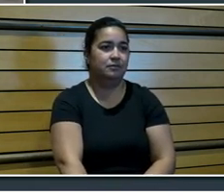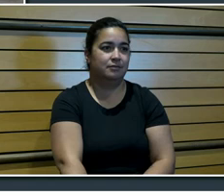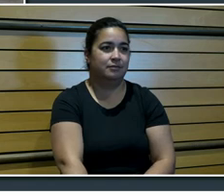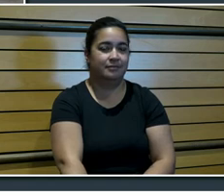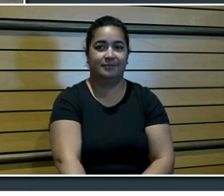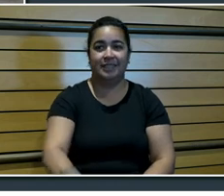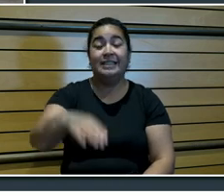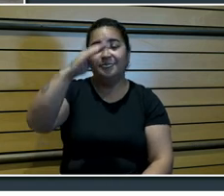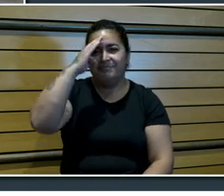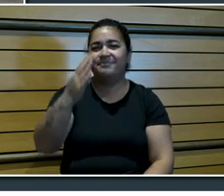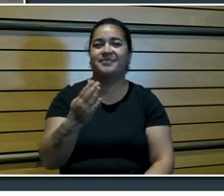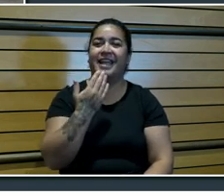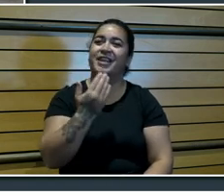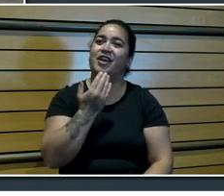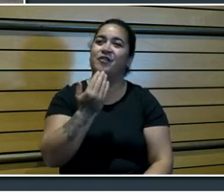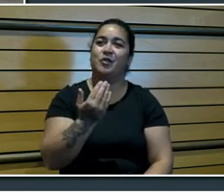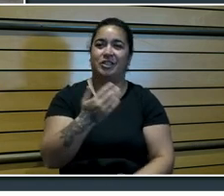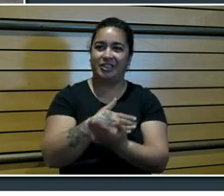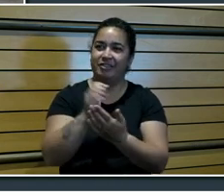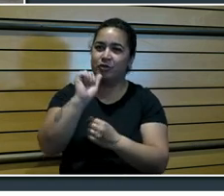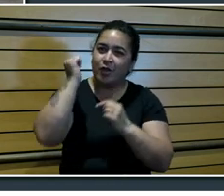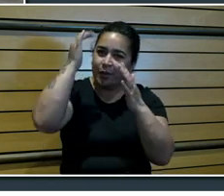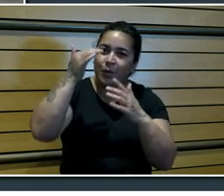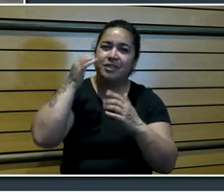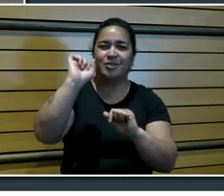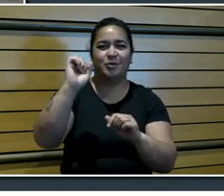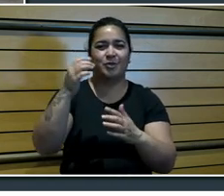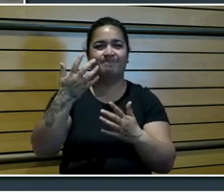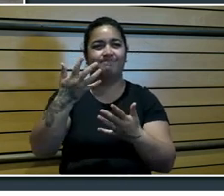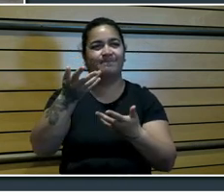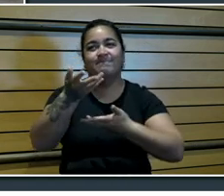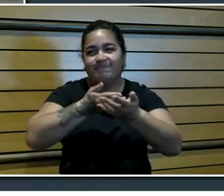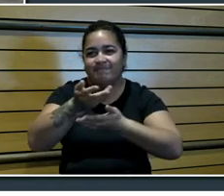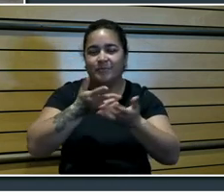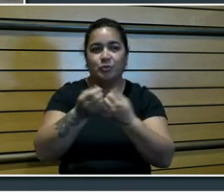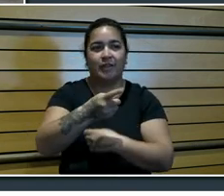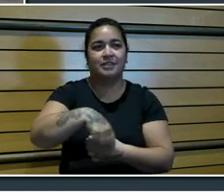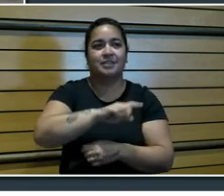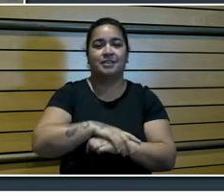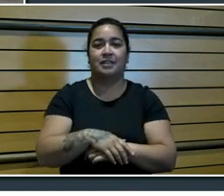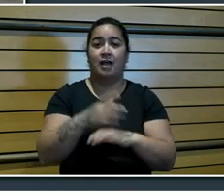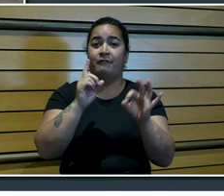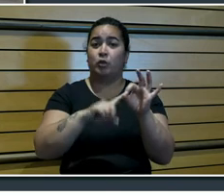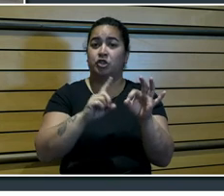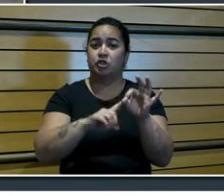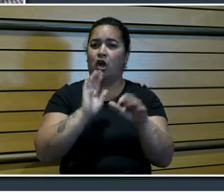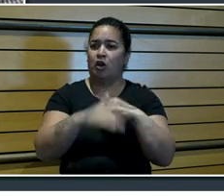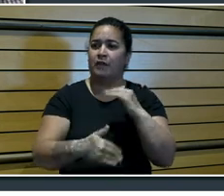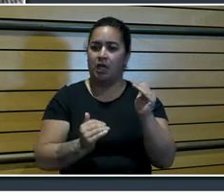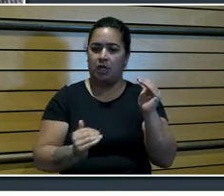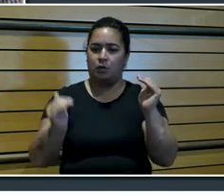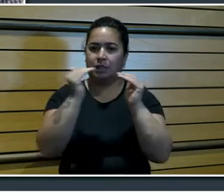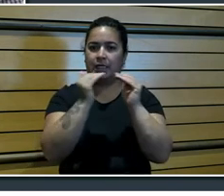Kia ora, guys. Thank you so much for sharing your whakaaro and your kōrero with us today. I've got a question around equity. So,